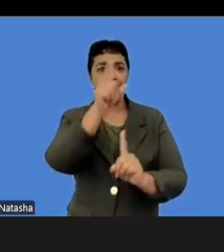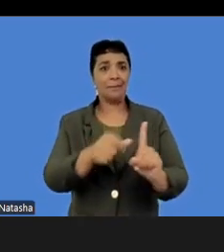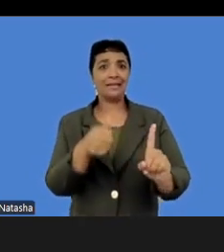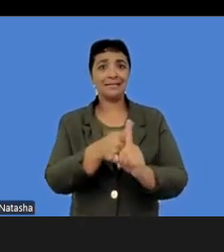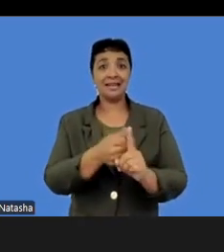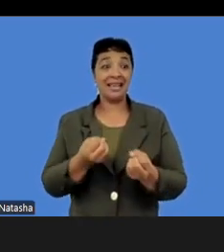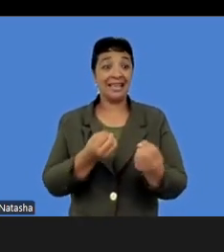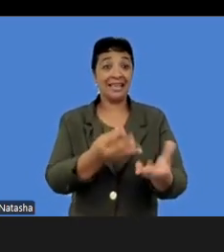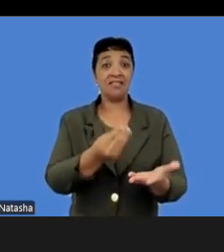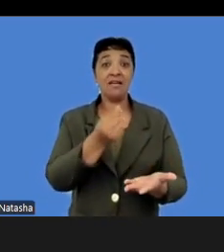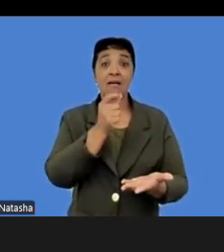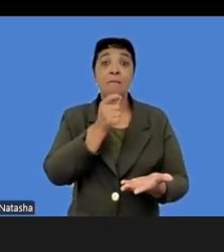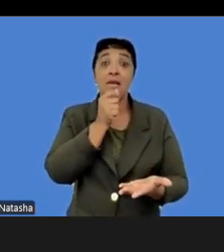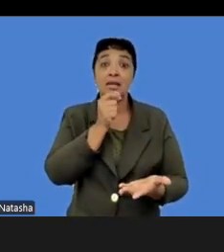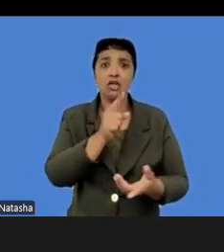wrong medication.